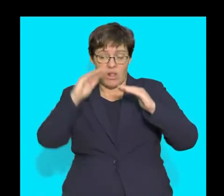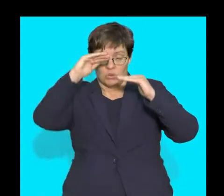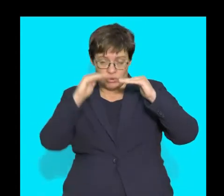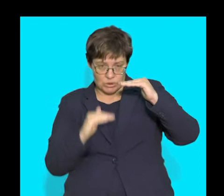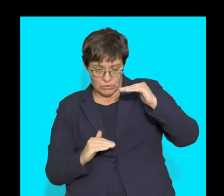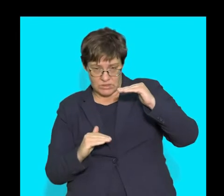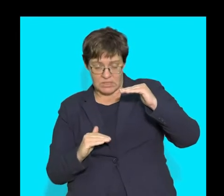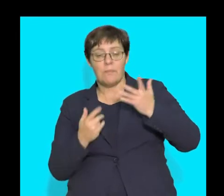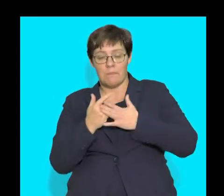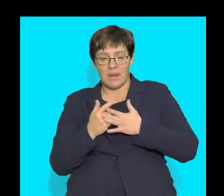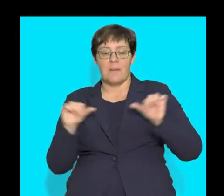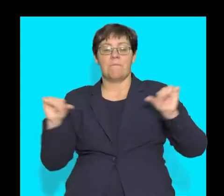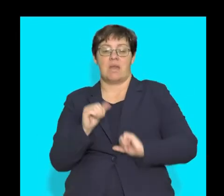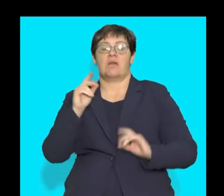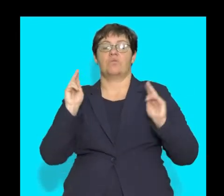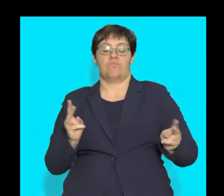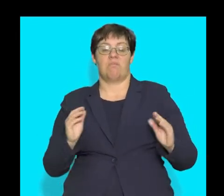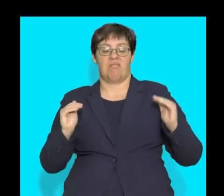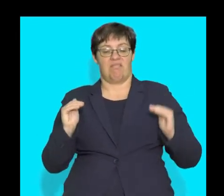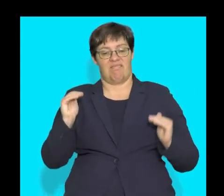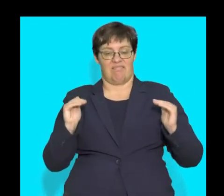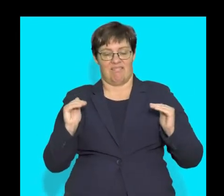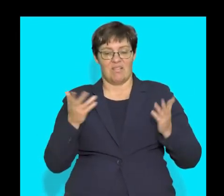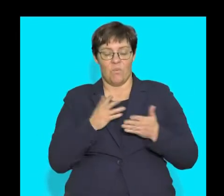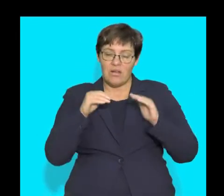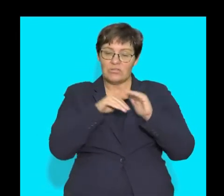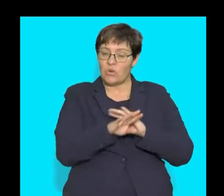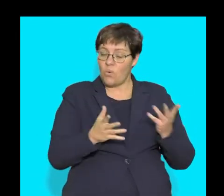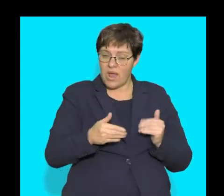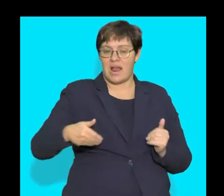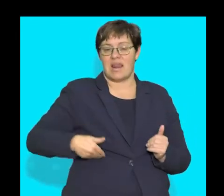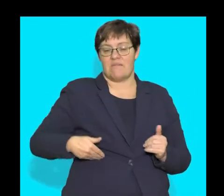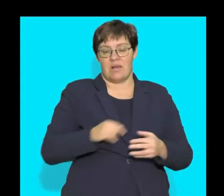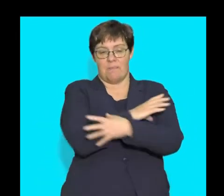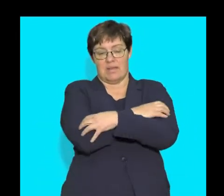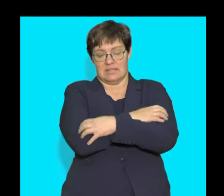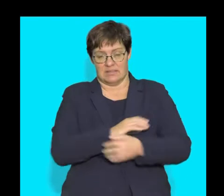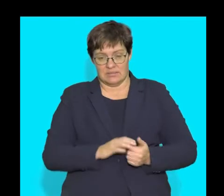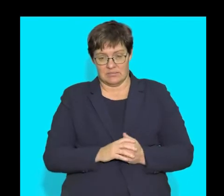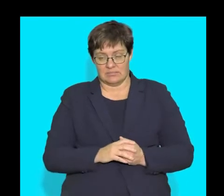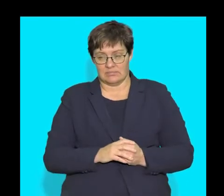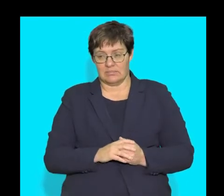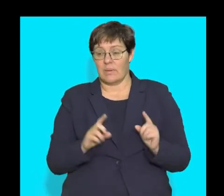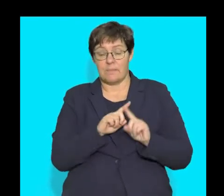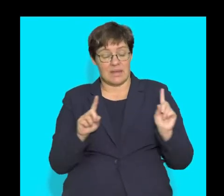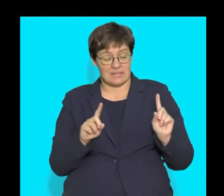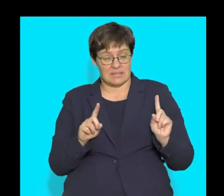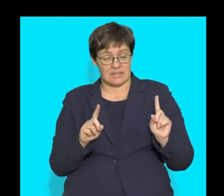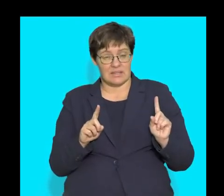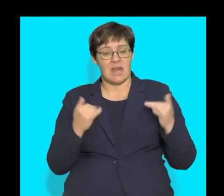the blood sugar levels in the bloodstream, bringing it back to normal because it's now stored in the liver and muscle